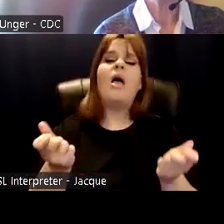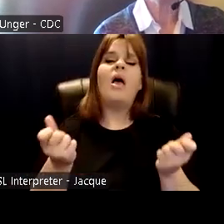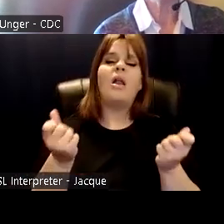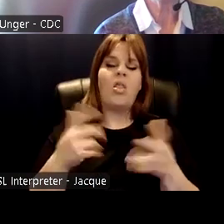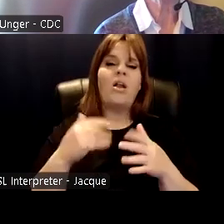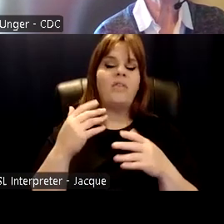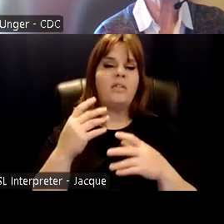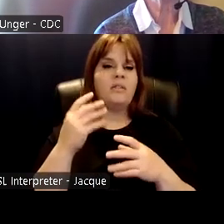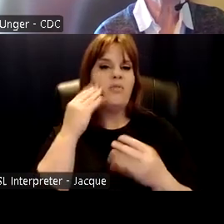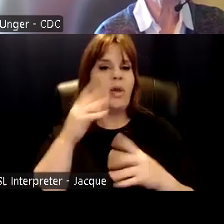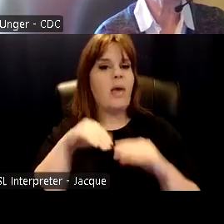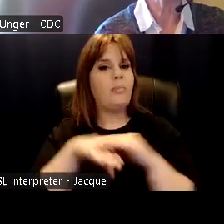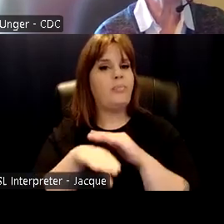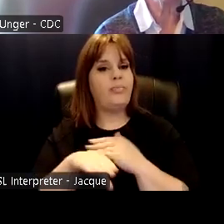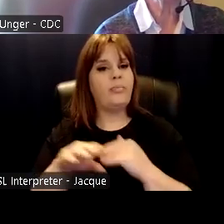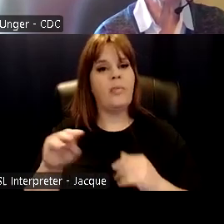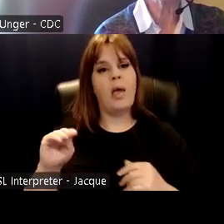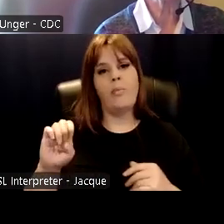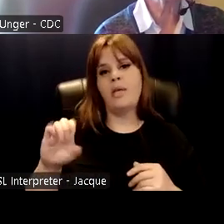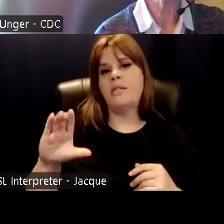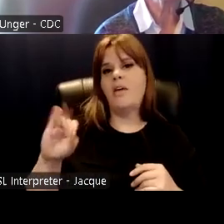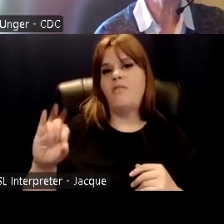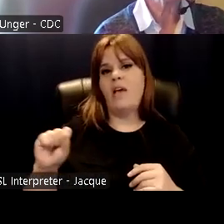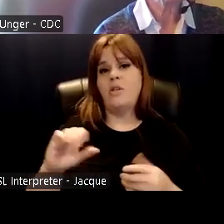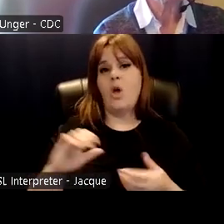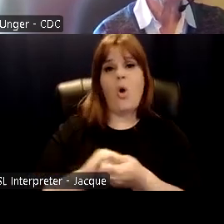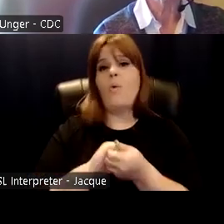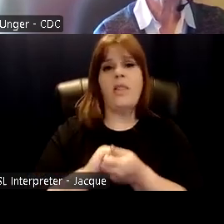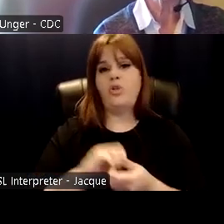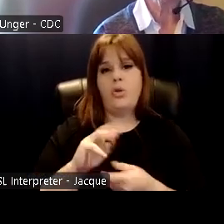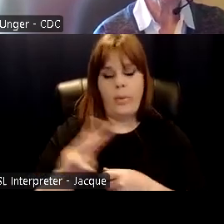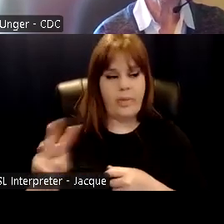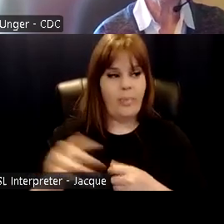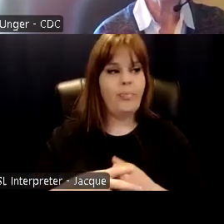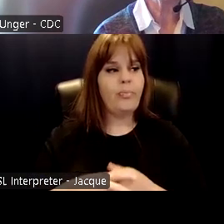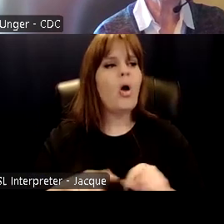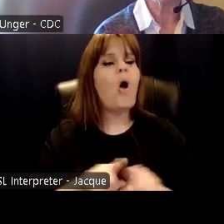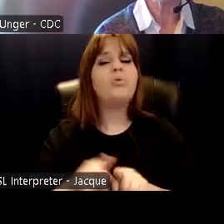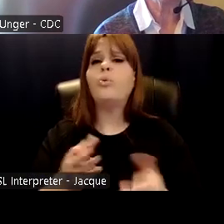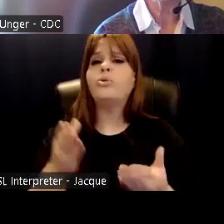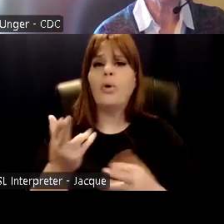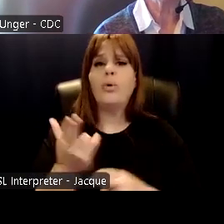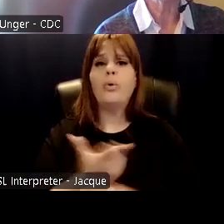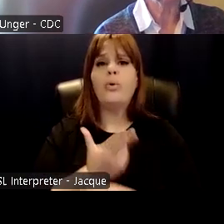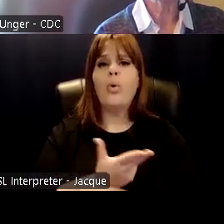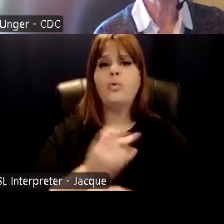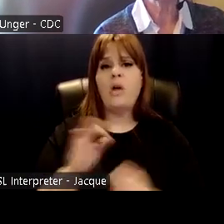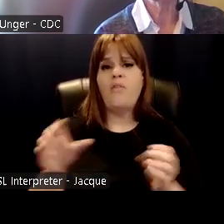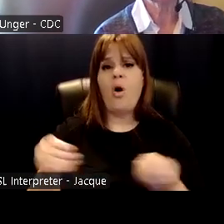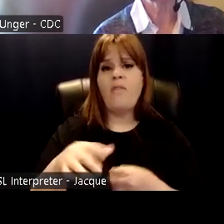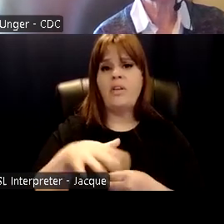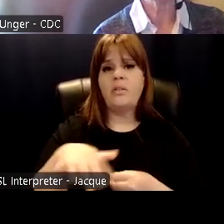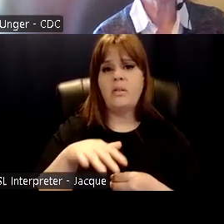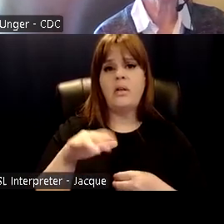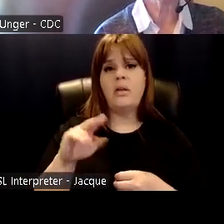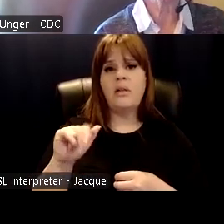the ME/CFS Clinician Coalition website. They also suggested use of the office-based NASA lean